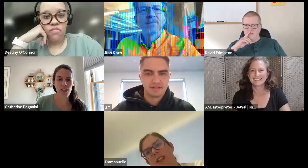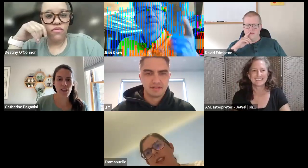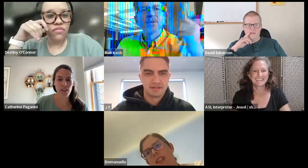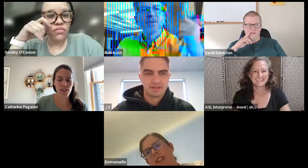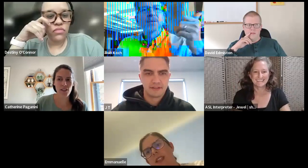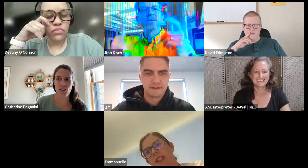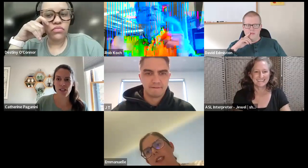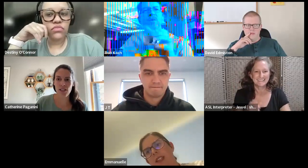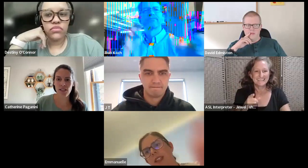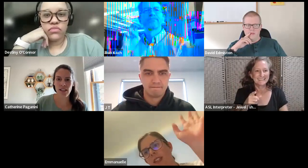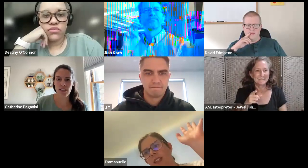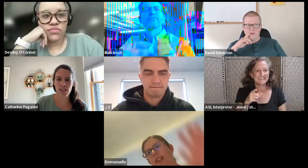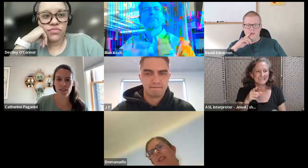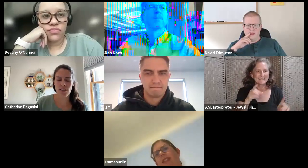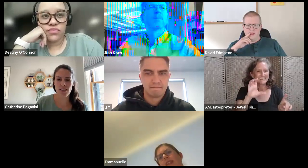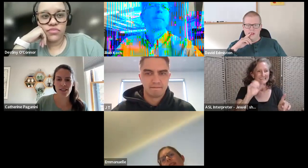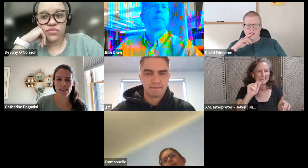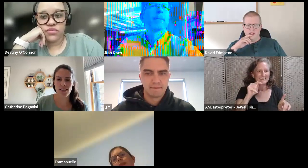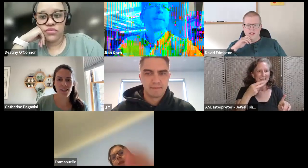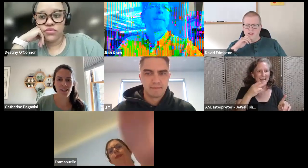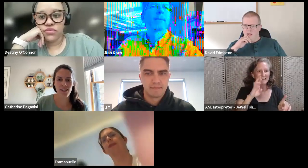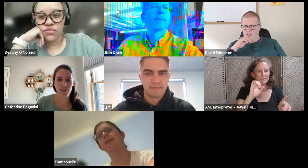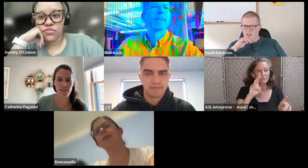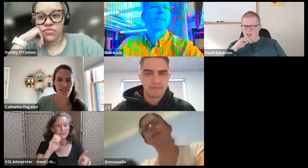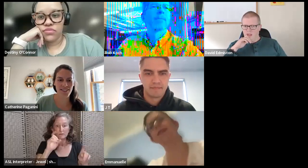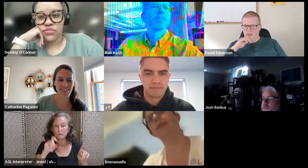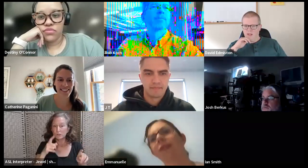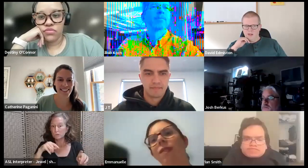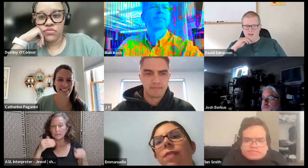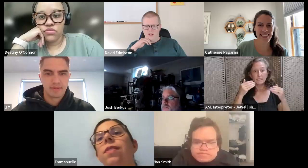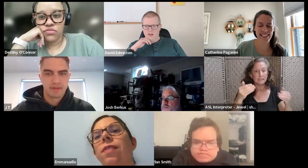Should we just get started or?